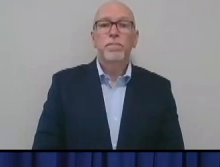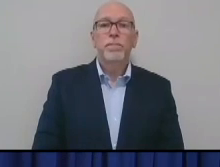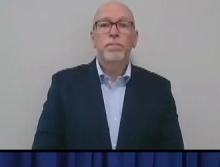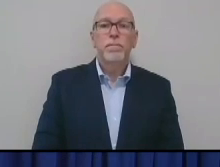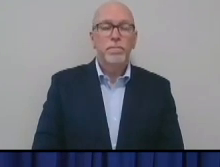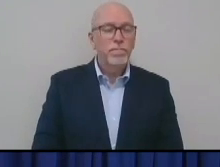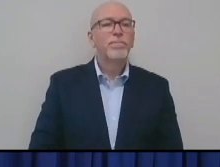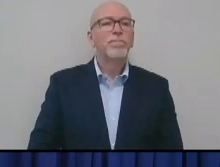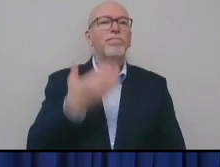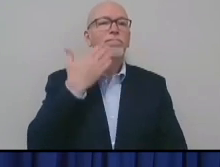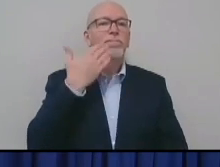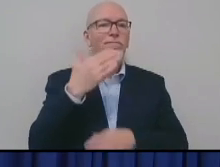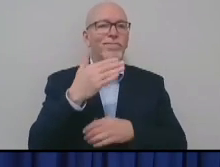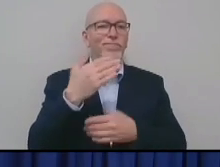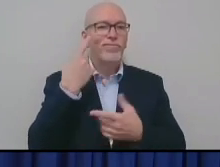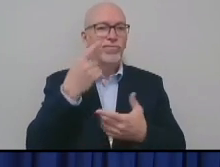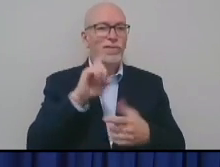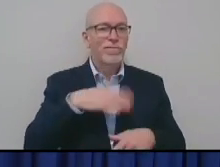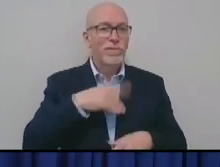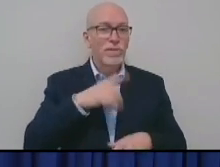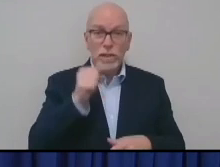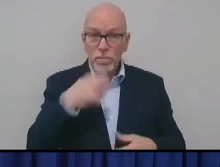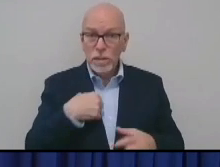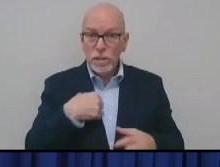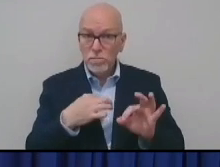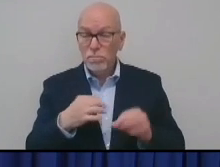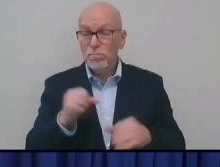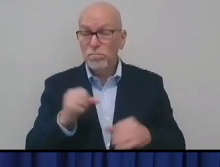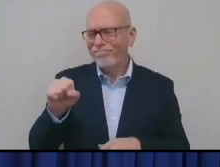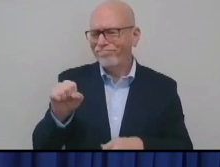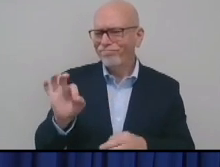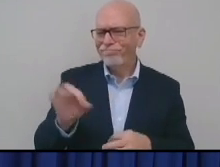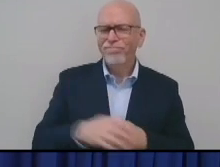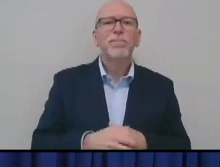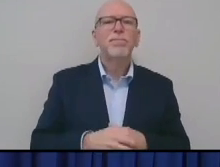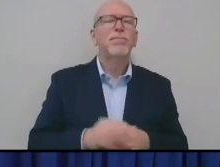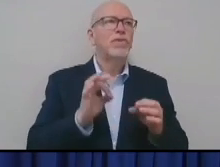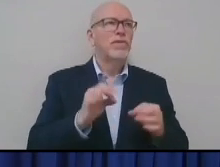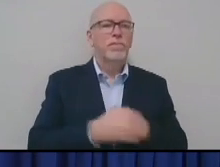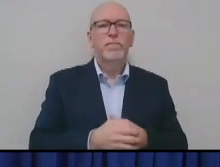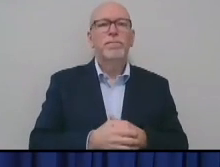Thanks so much for taking my questions. Can you hear me? Yes, sir. Excellent.